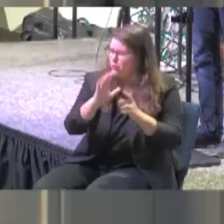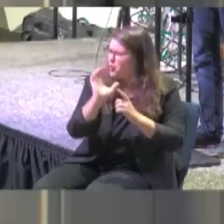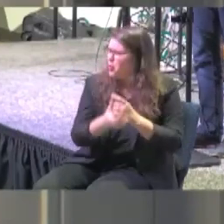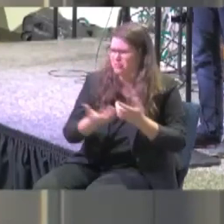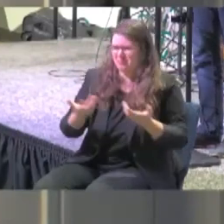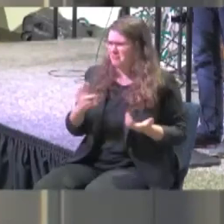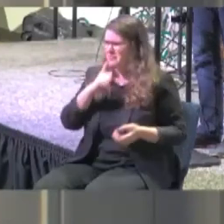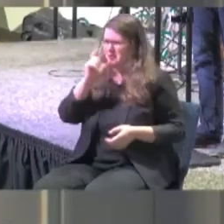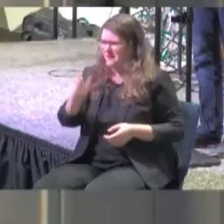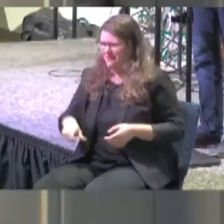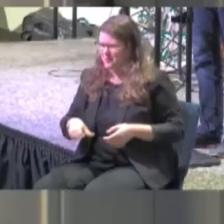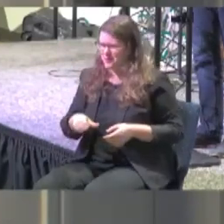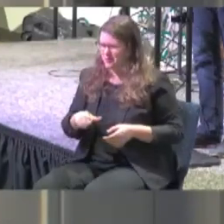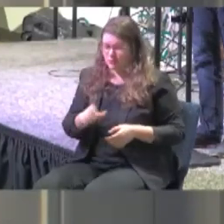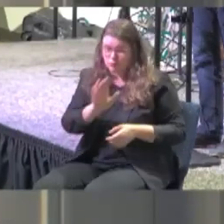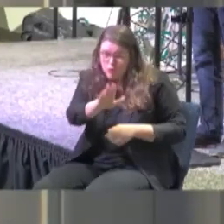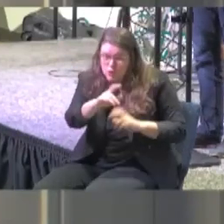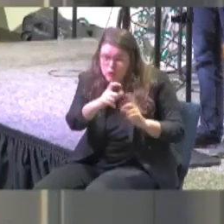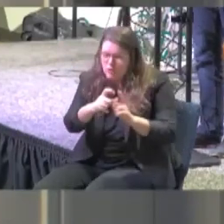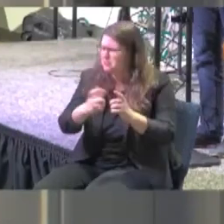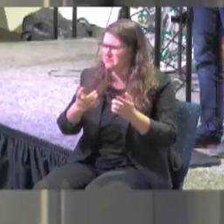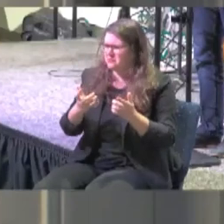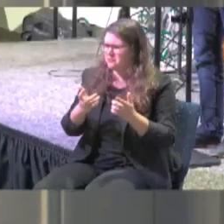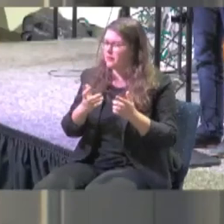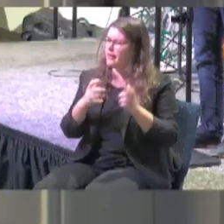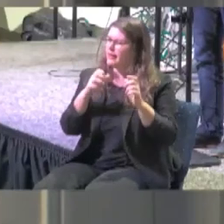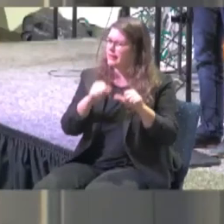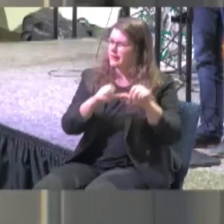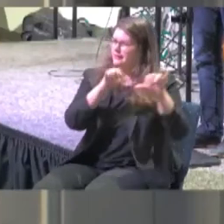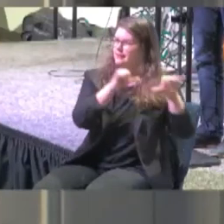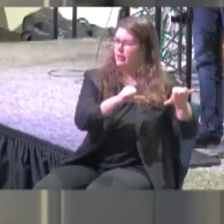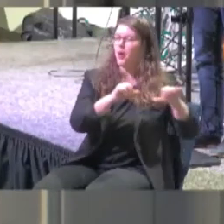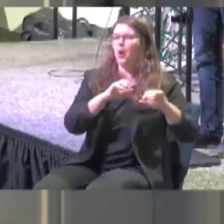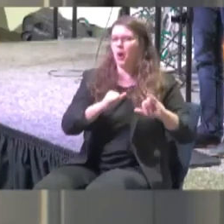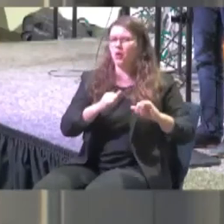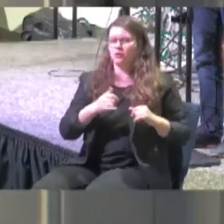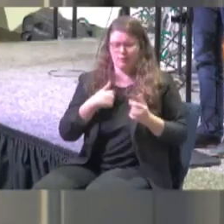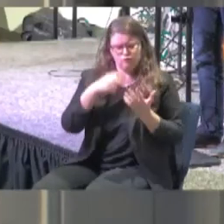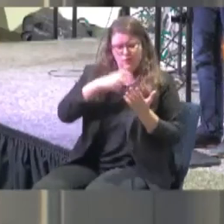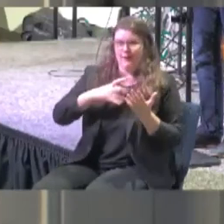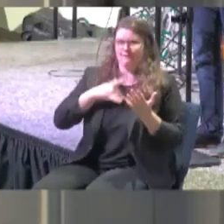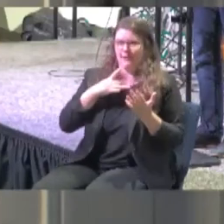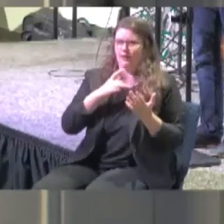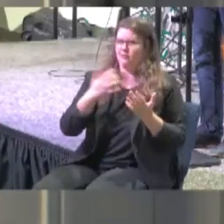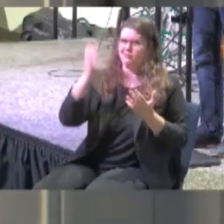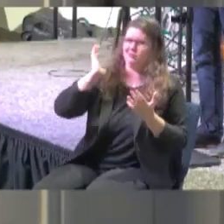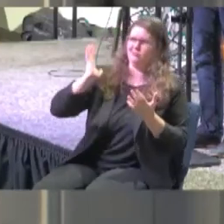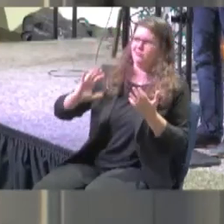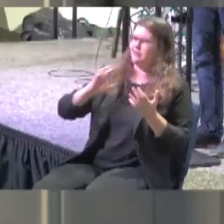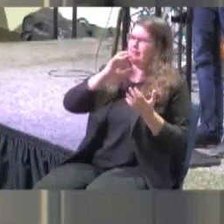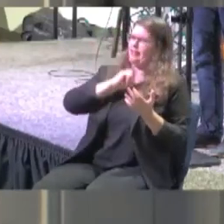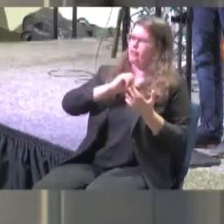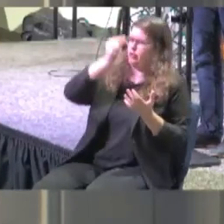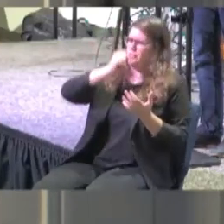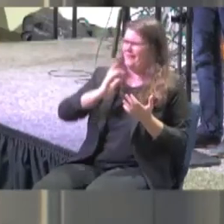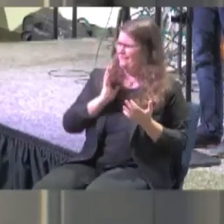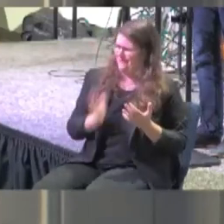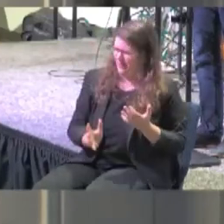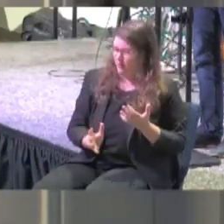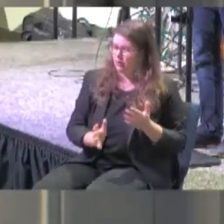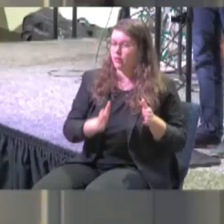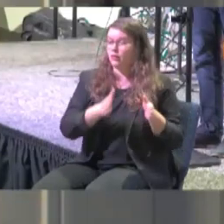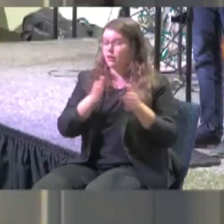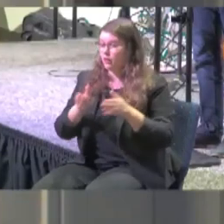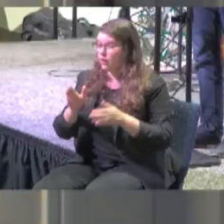own terms of reference. It can stay, in ancient Greek, really, in that thought world, whereas an instrumental